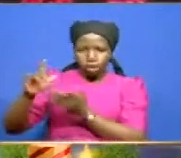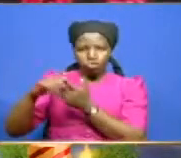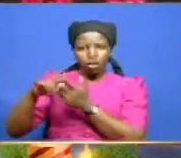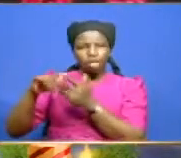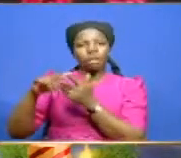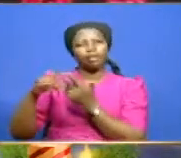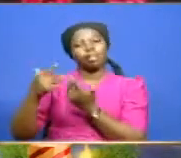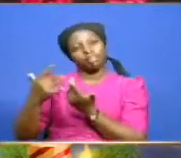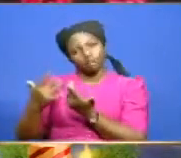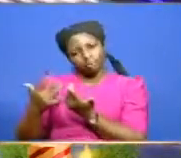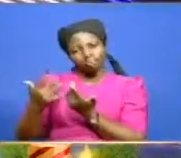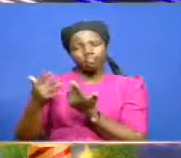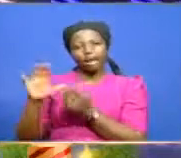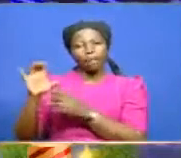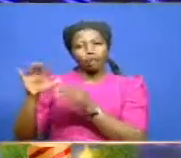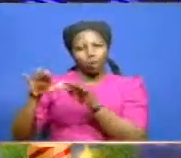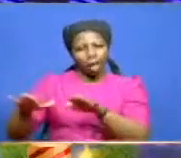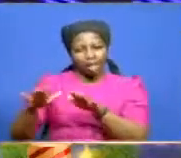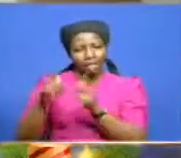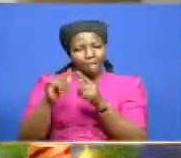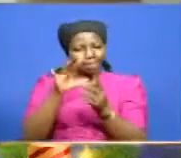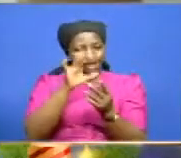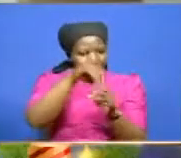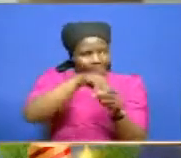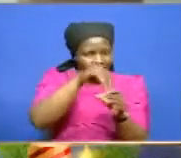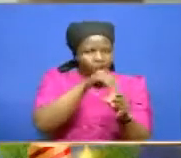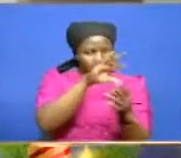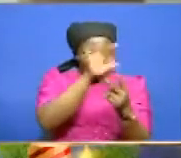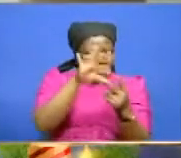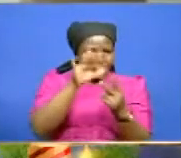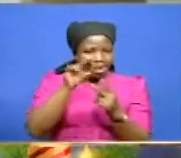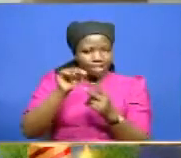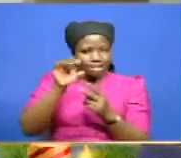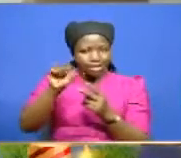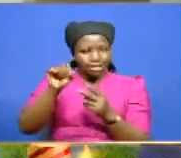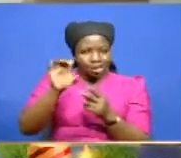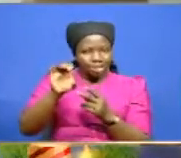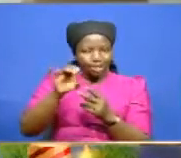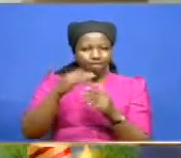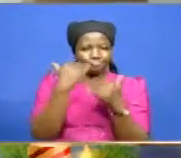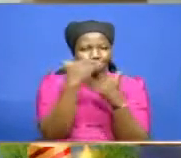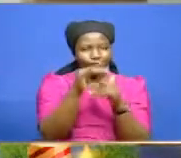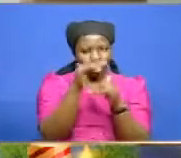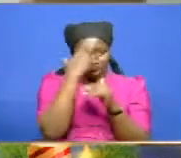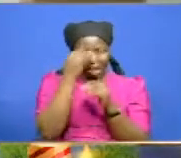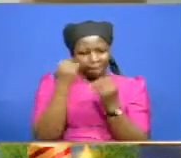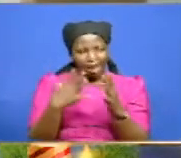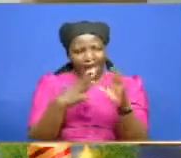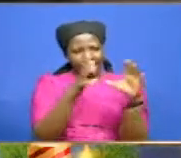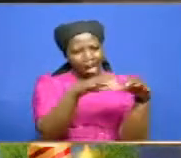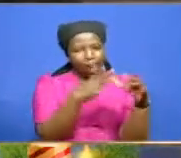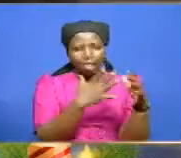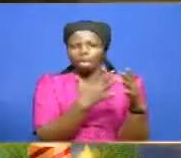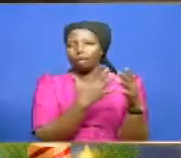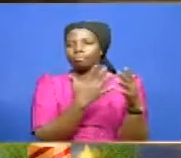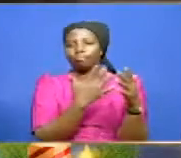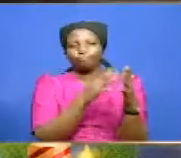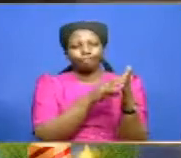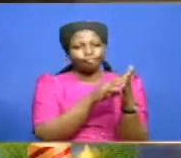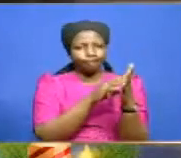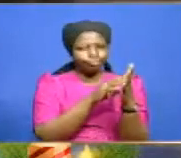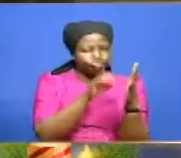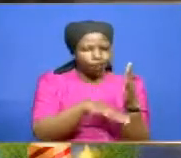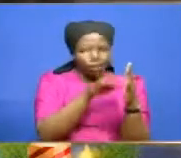markets. However, the investment choices at the NSE is limited, as many private companies shy away from the listings at the